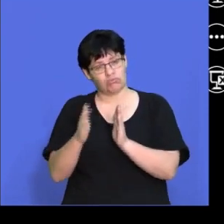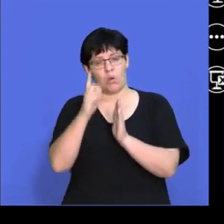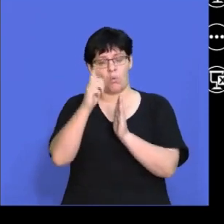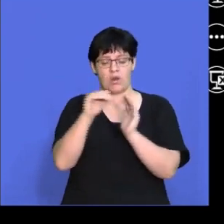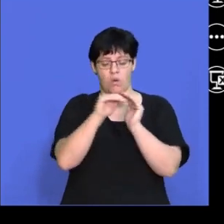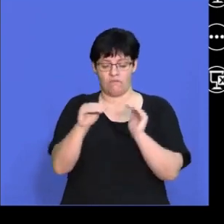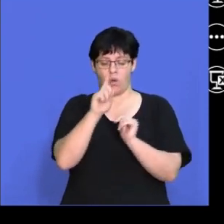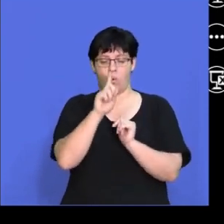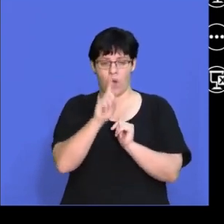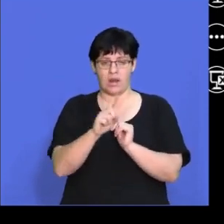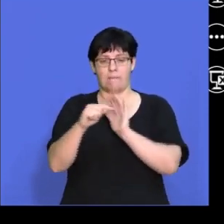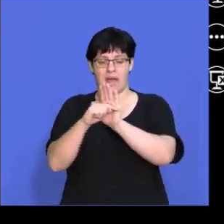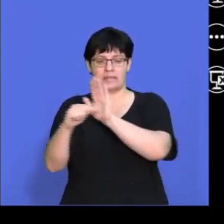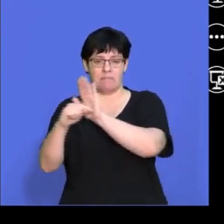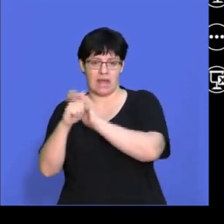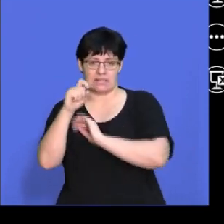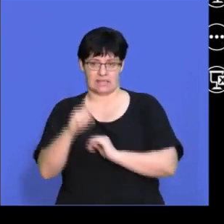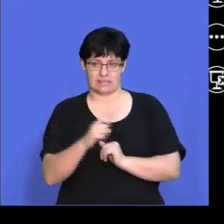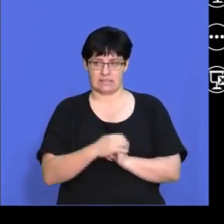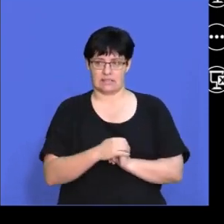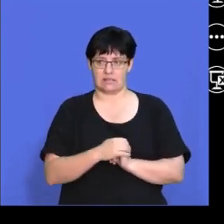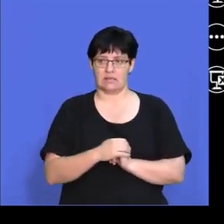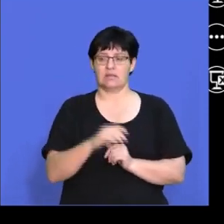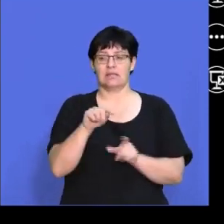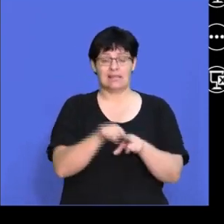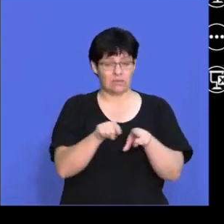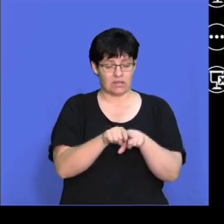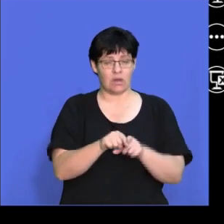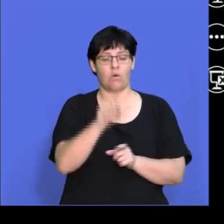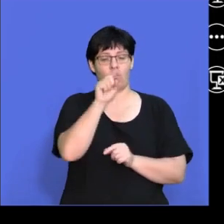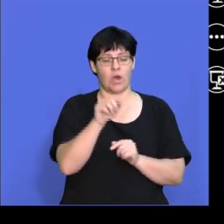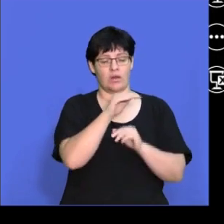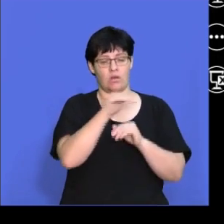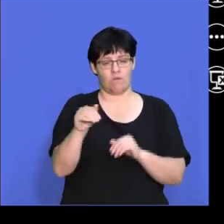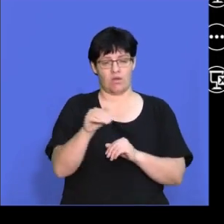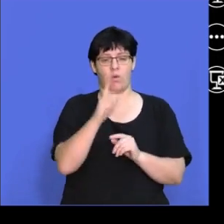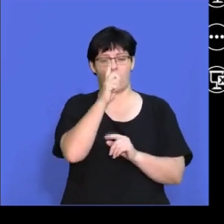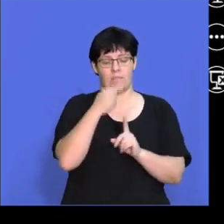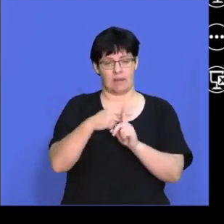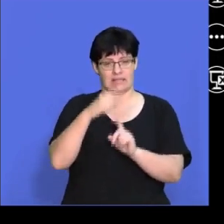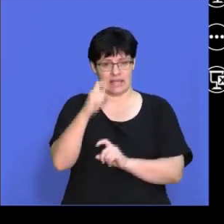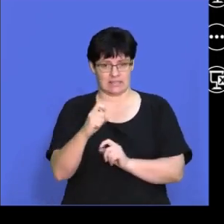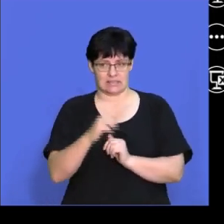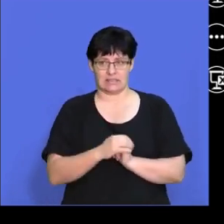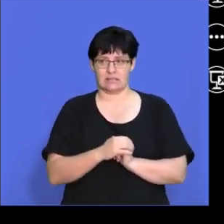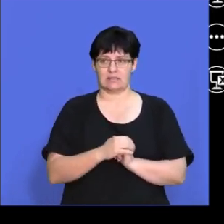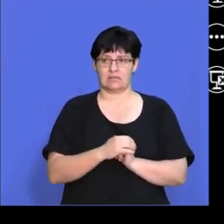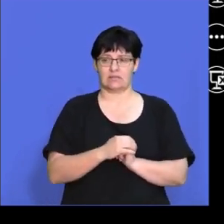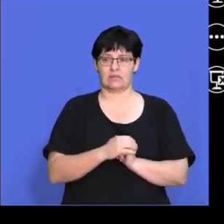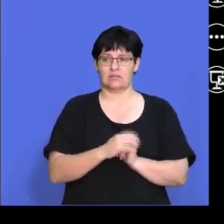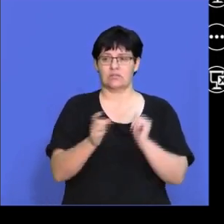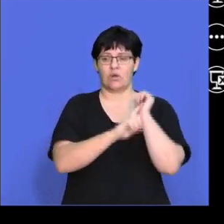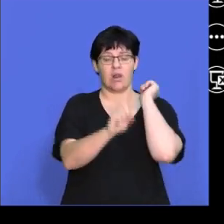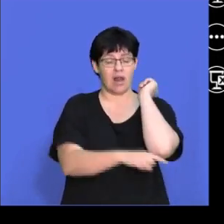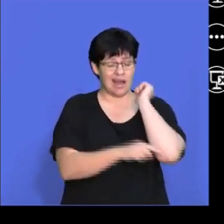over 1 minus x, which is 1 over 1 plus x.